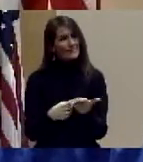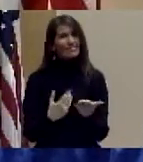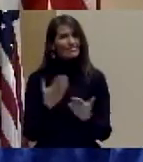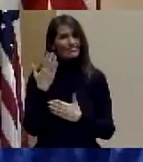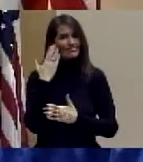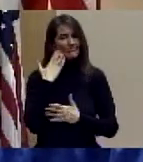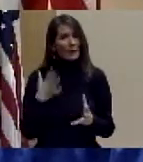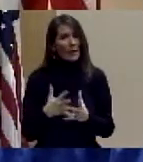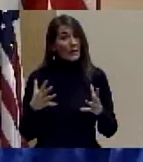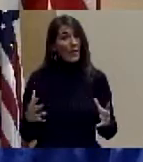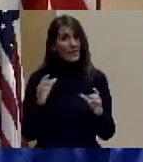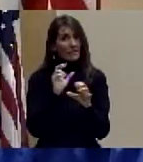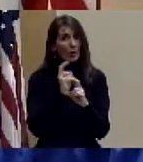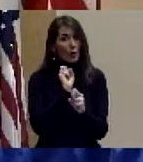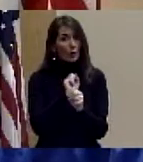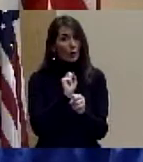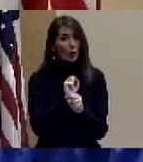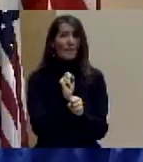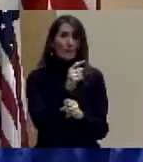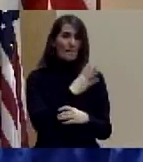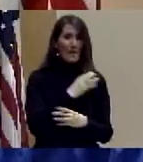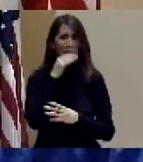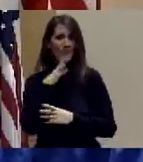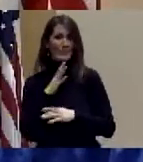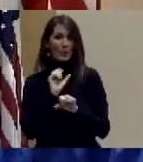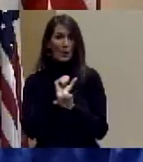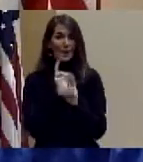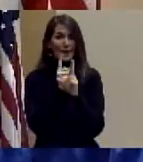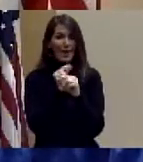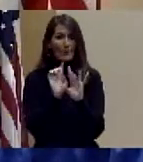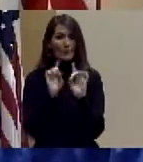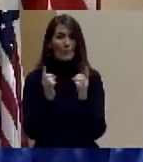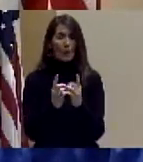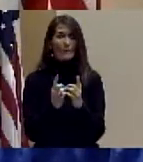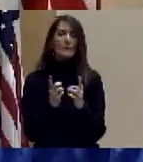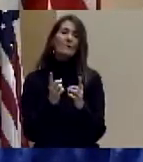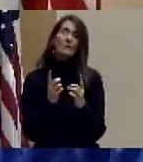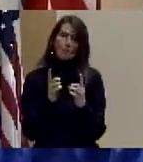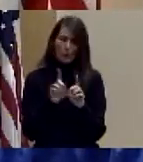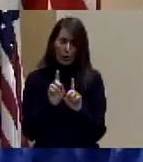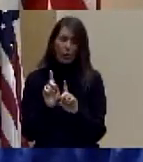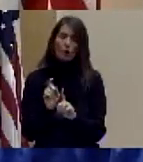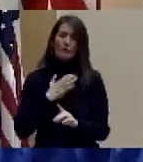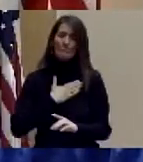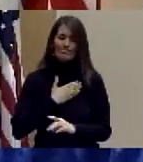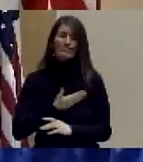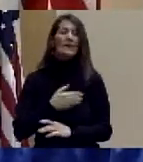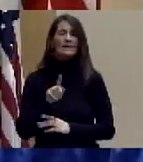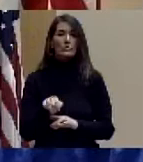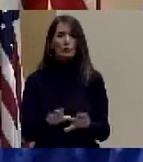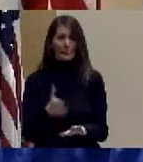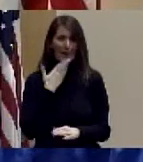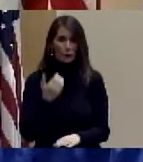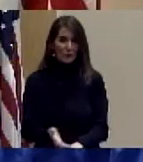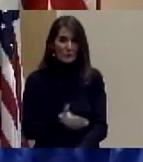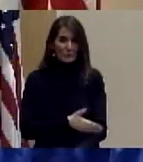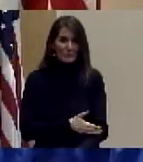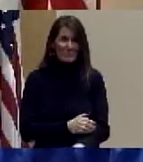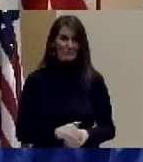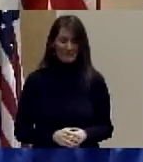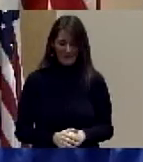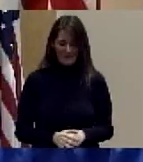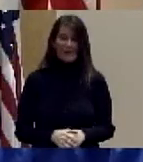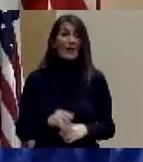lot of hard work from the men and women that work in our highway department, we need to do better. And that's our leaf pickup.